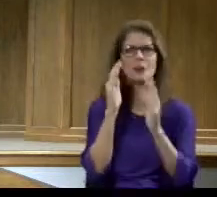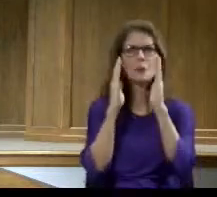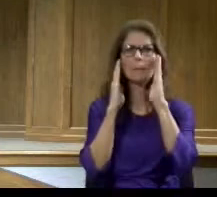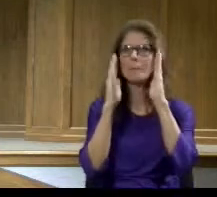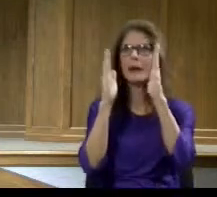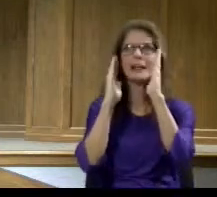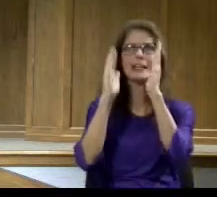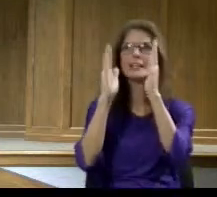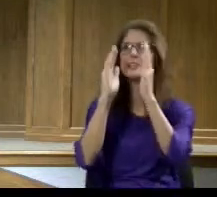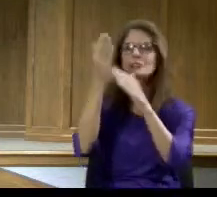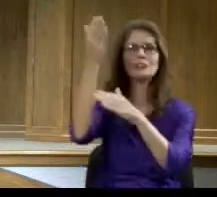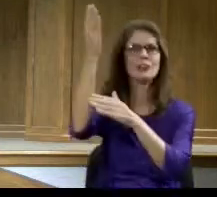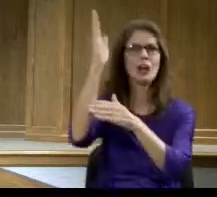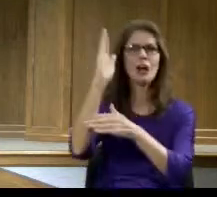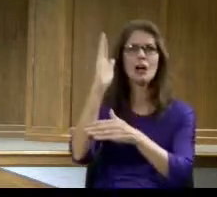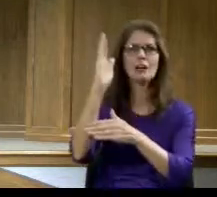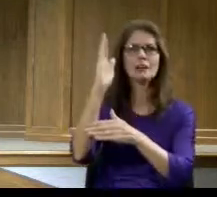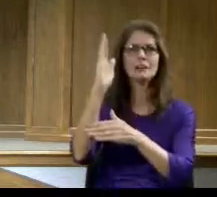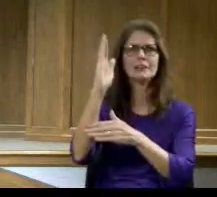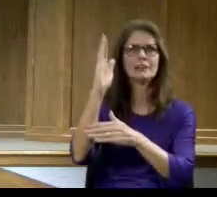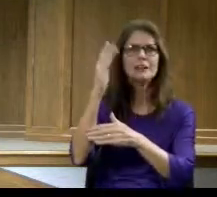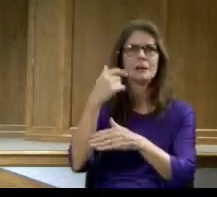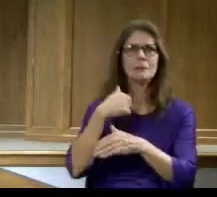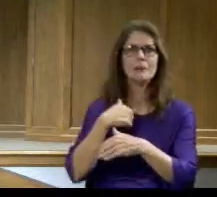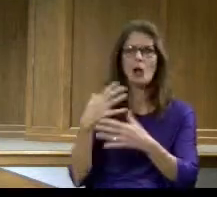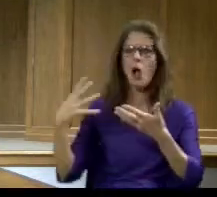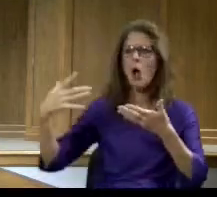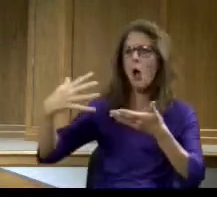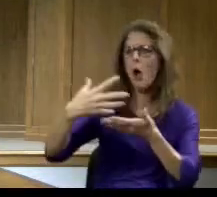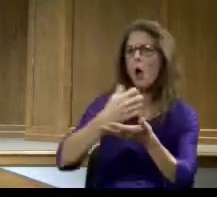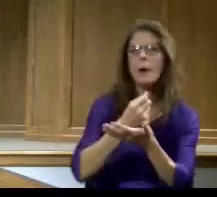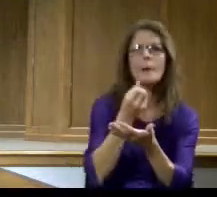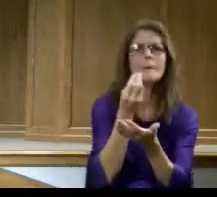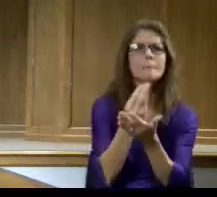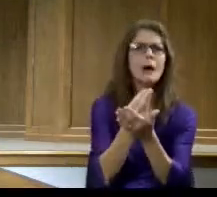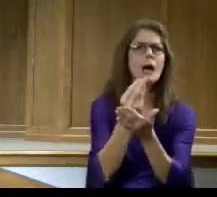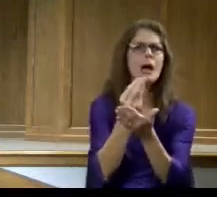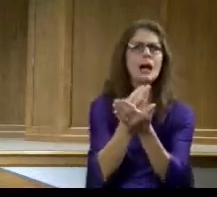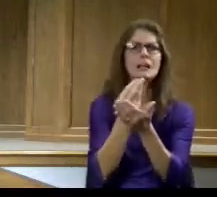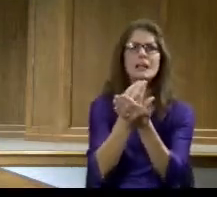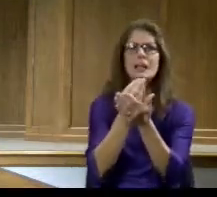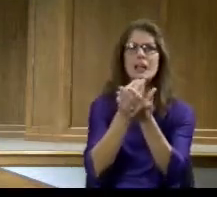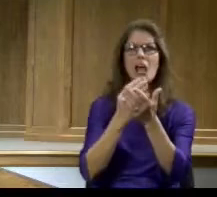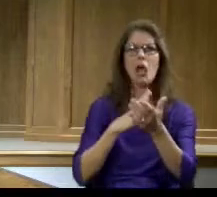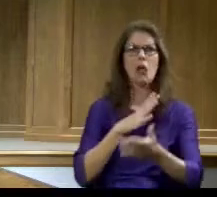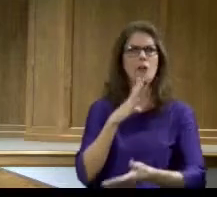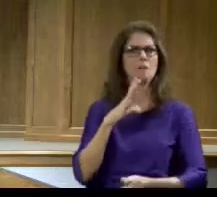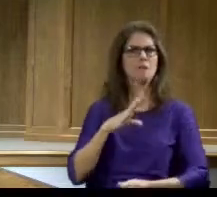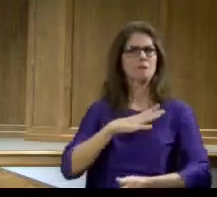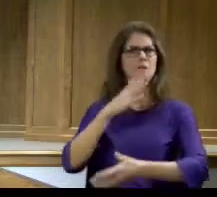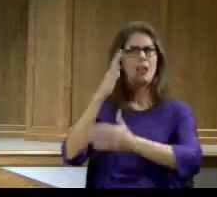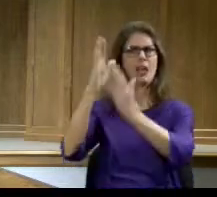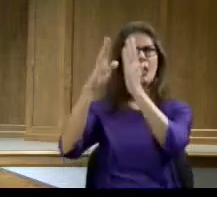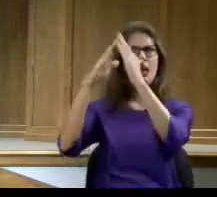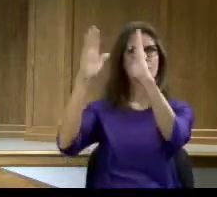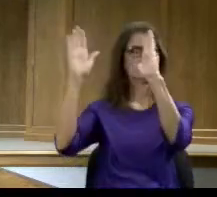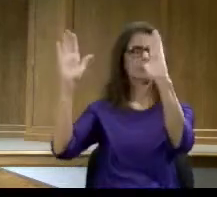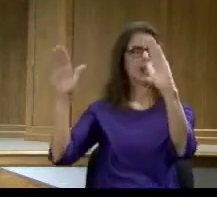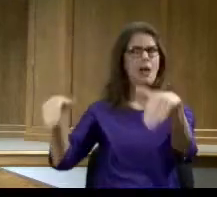than ever. They're living in a house not like yours. I mean the really nice